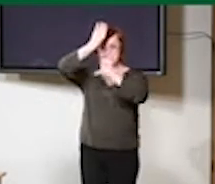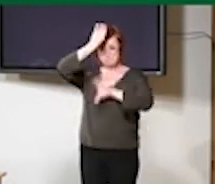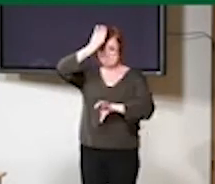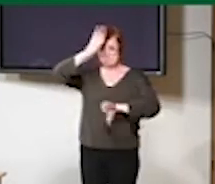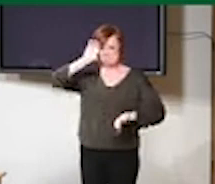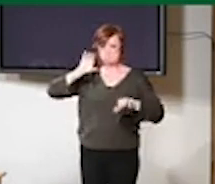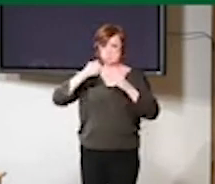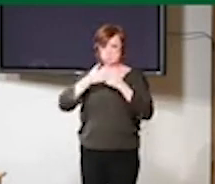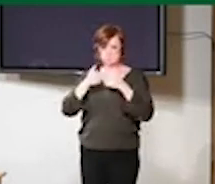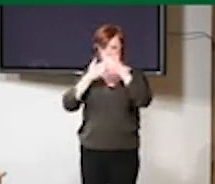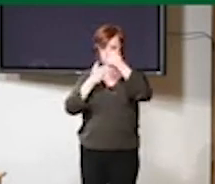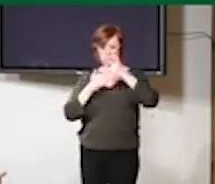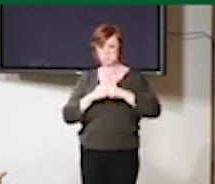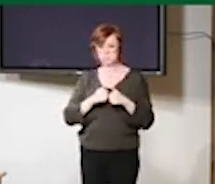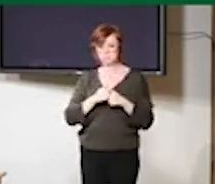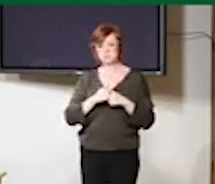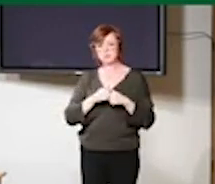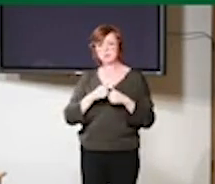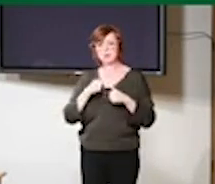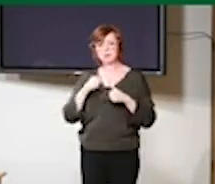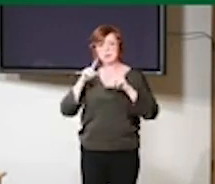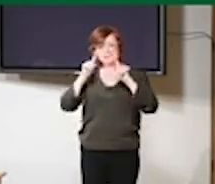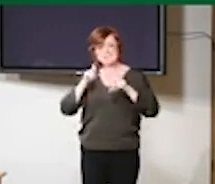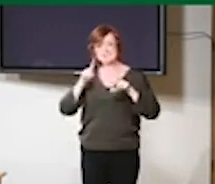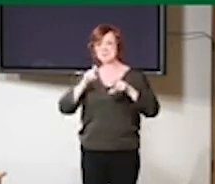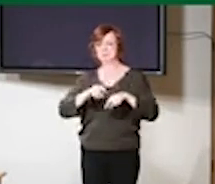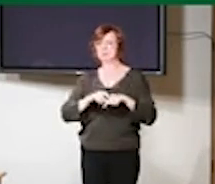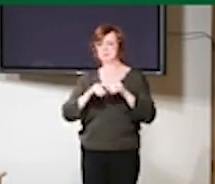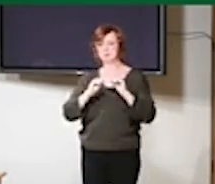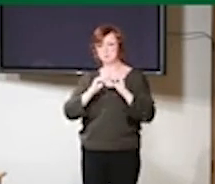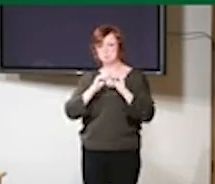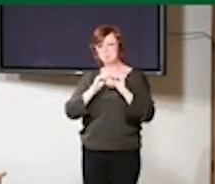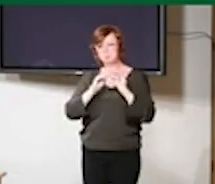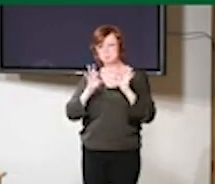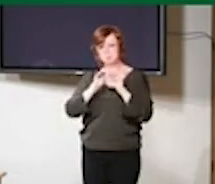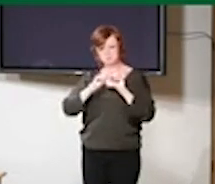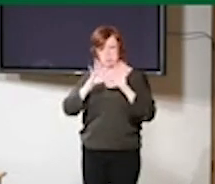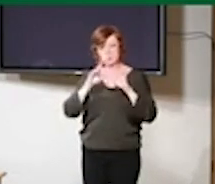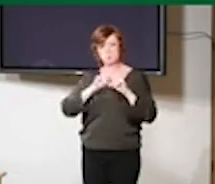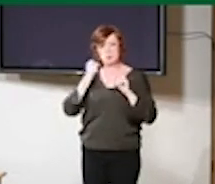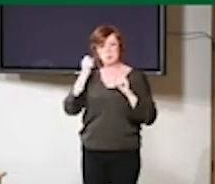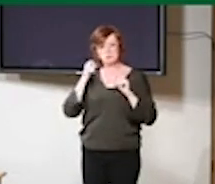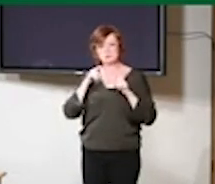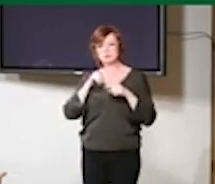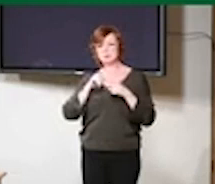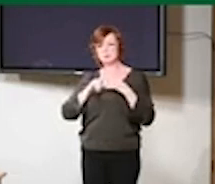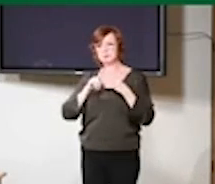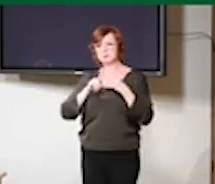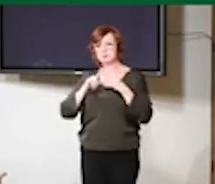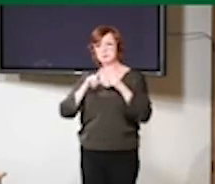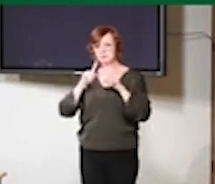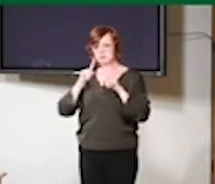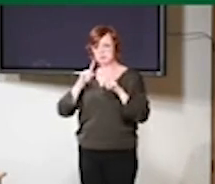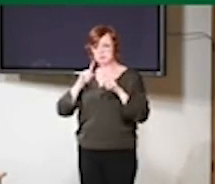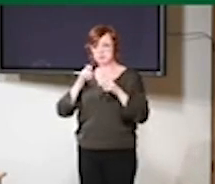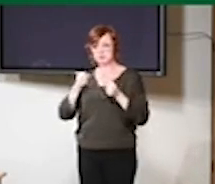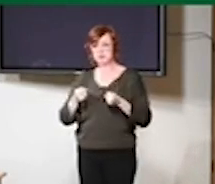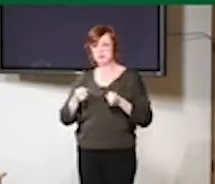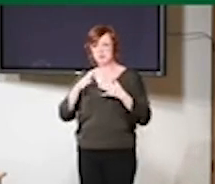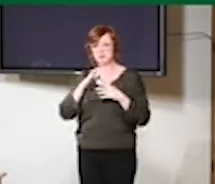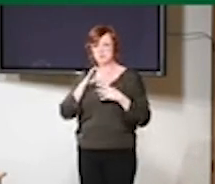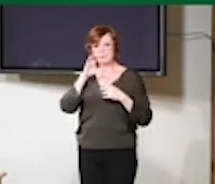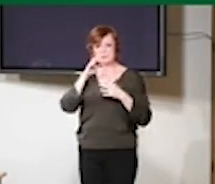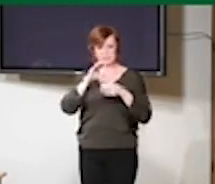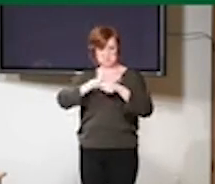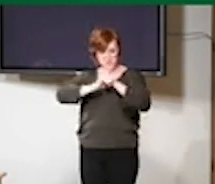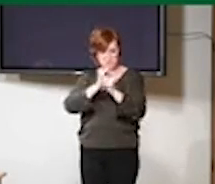accessible throughout the province. Case numbers, while we do show them because there's some interest in the public, it is of no value. So